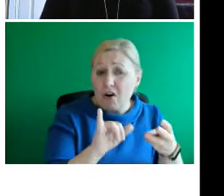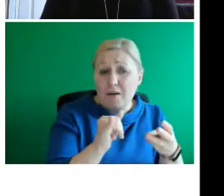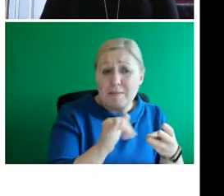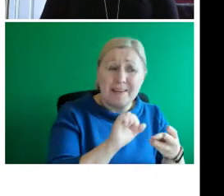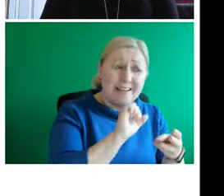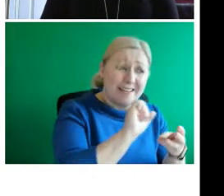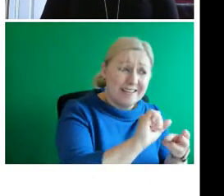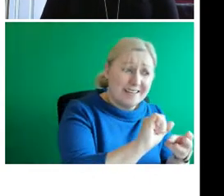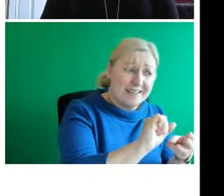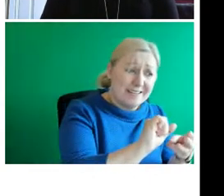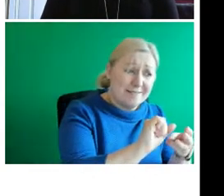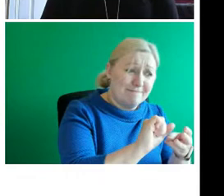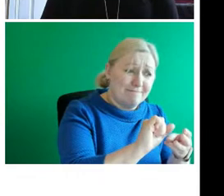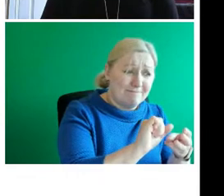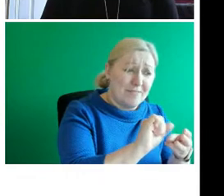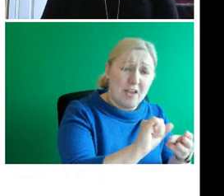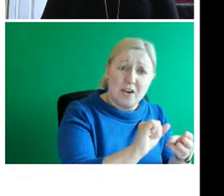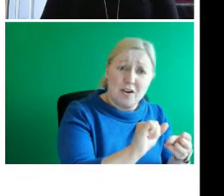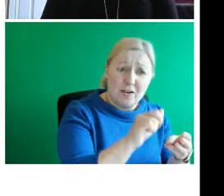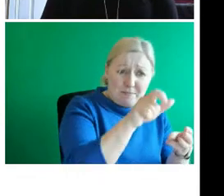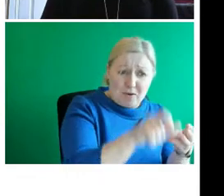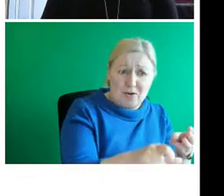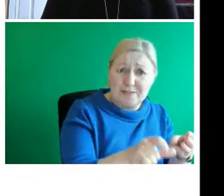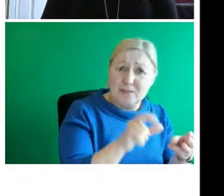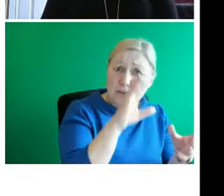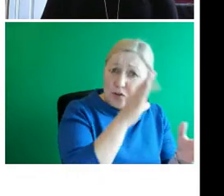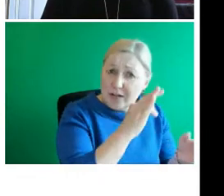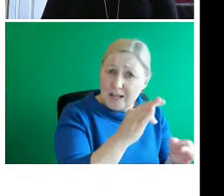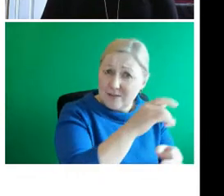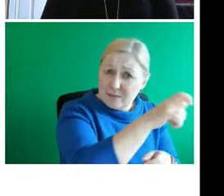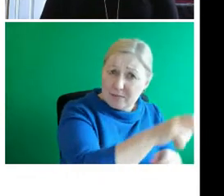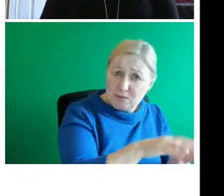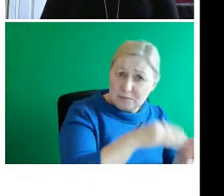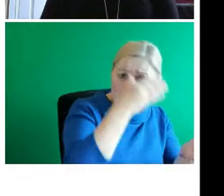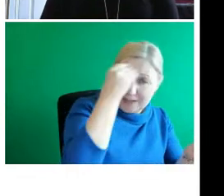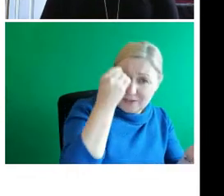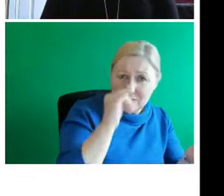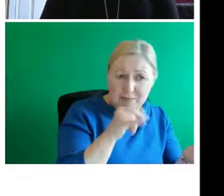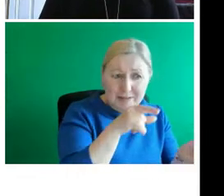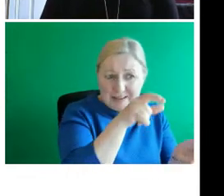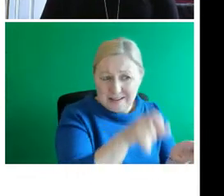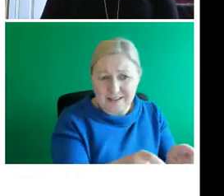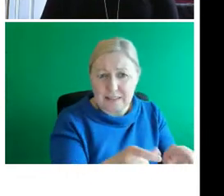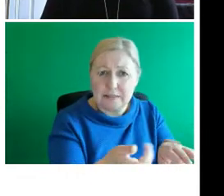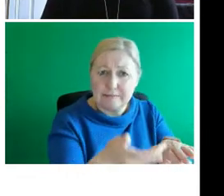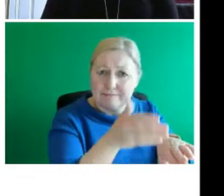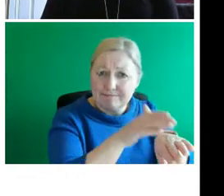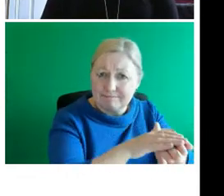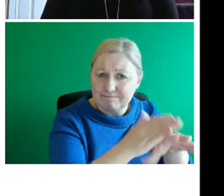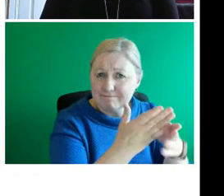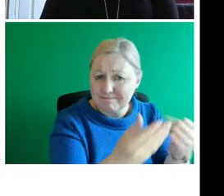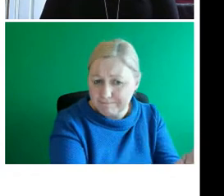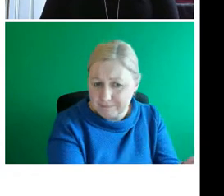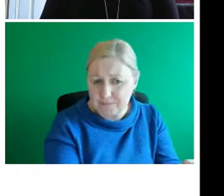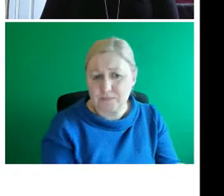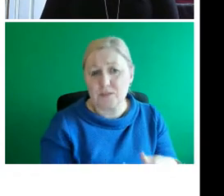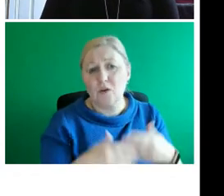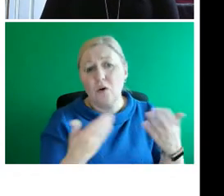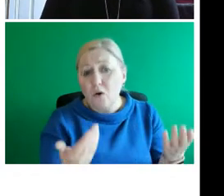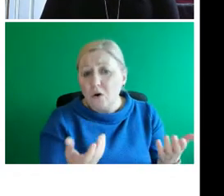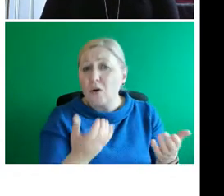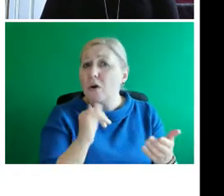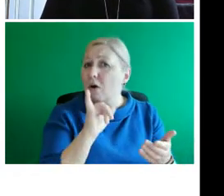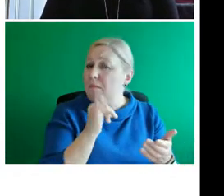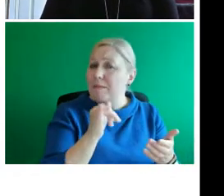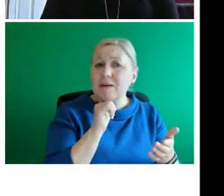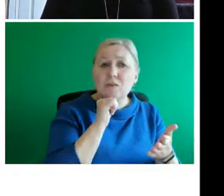there's difficulty accessing home supports, so not enough hours of home help or not the right type of support. So not